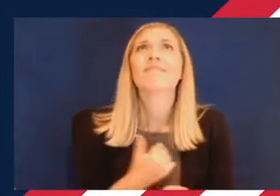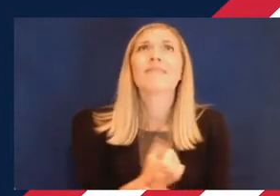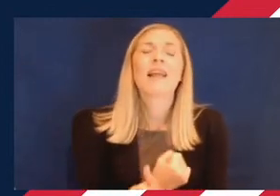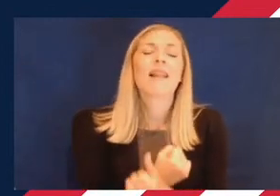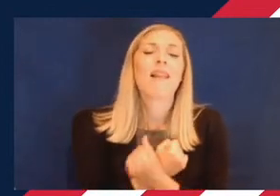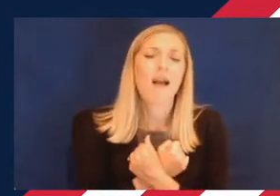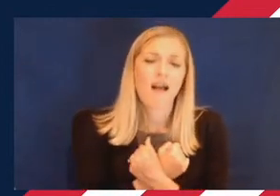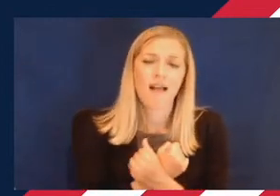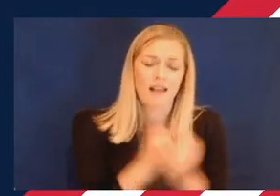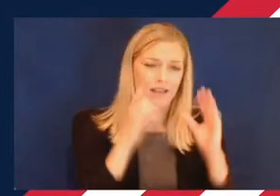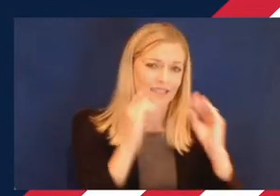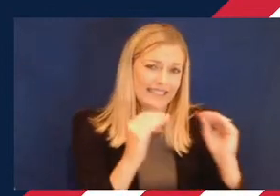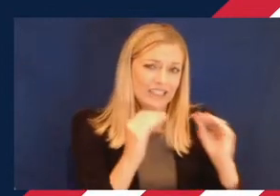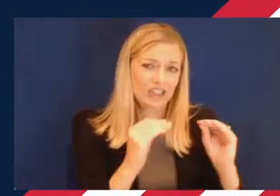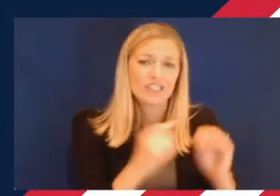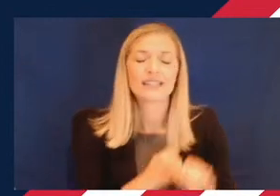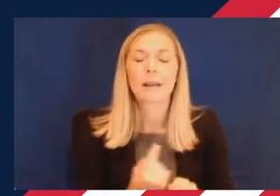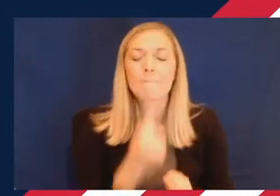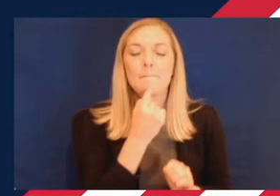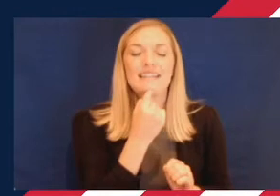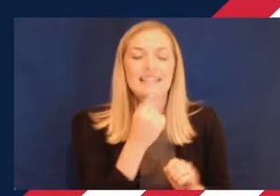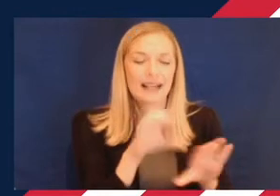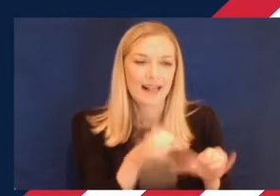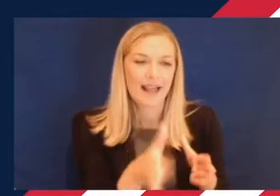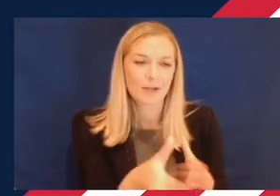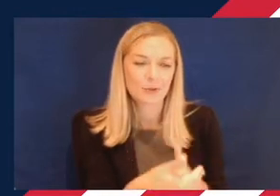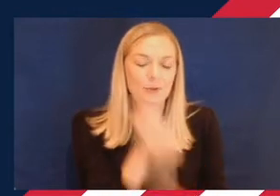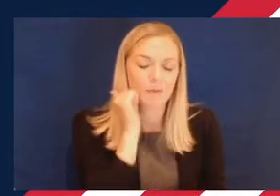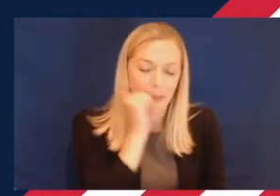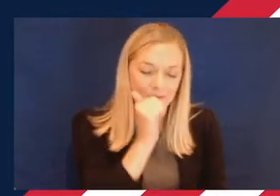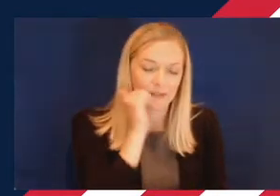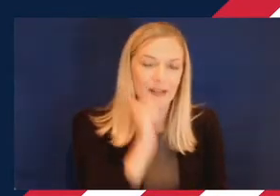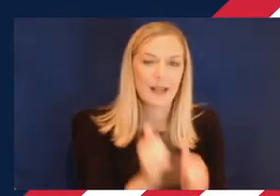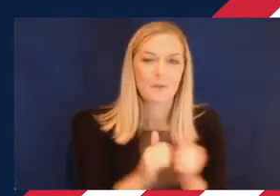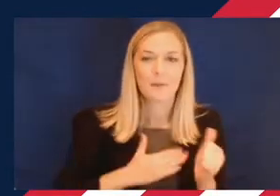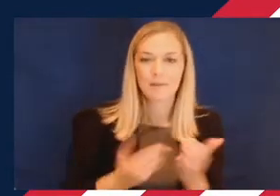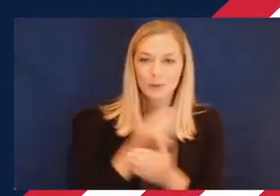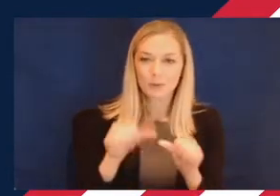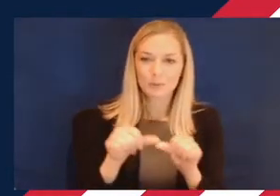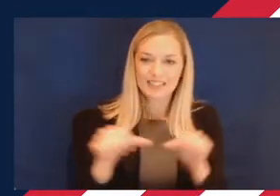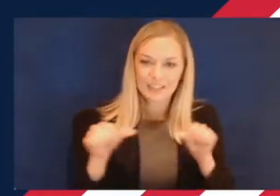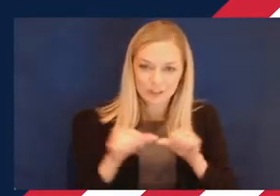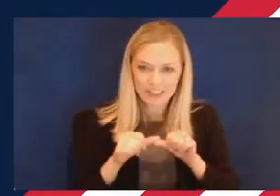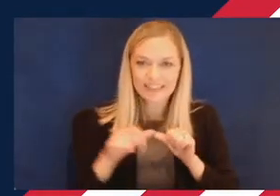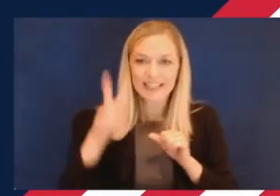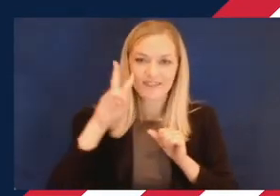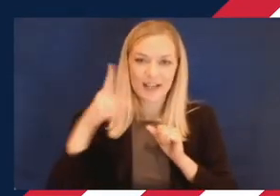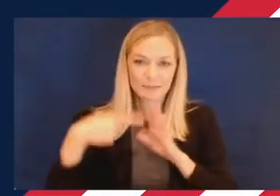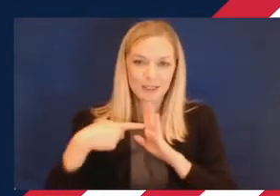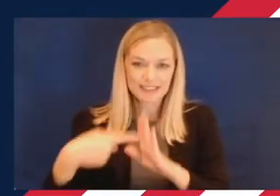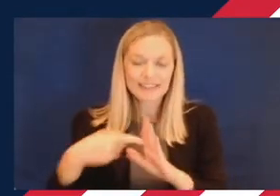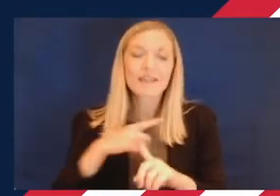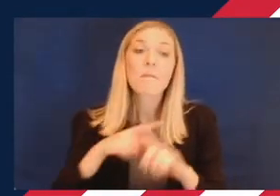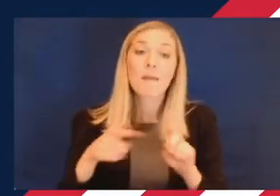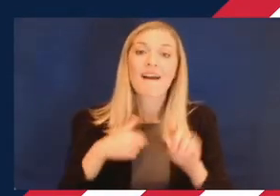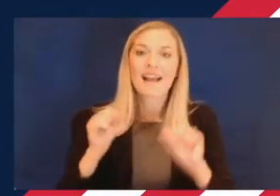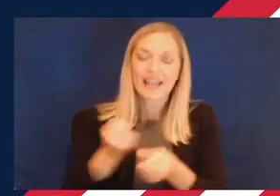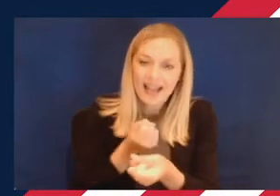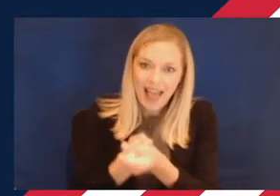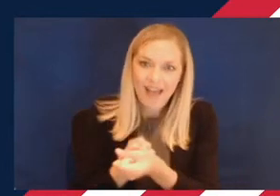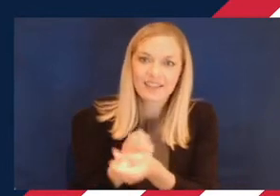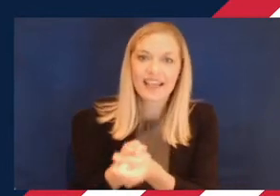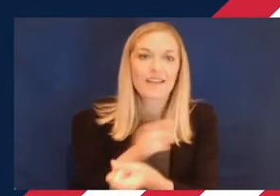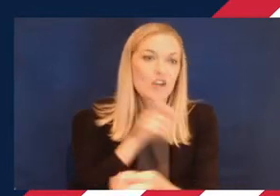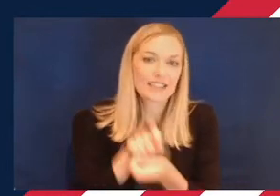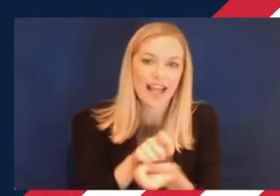miss the classroom every single day in this new position. But I also get to advocate for exactly what you mentioned. And so